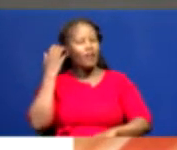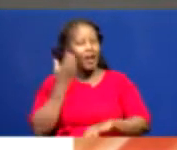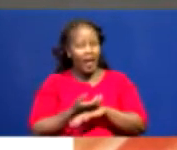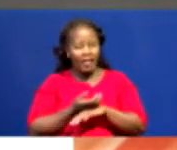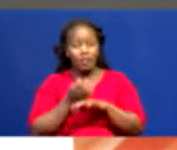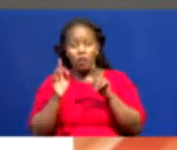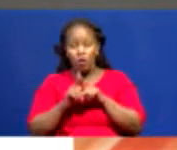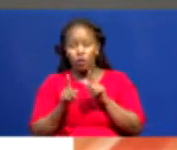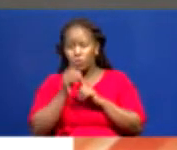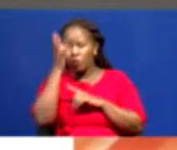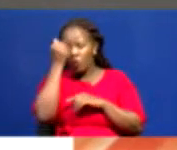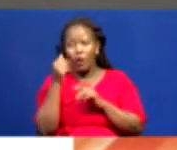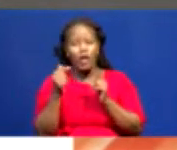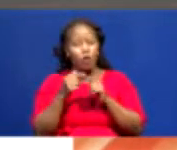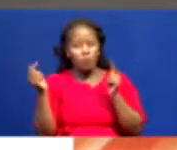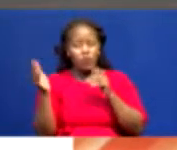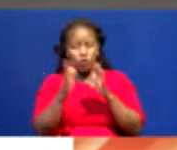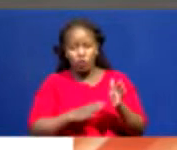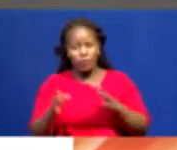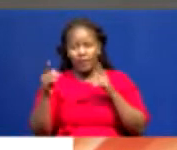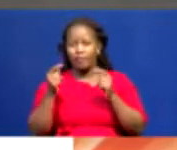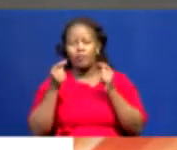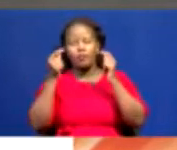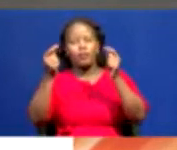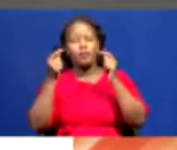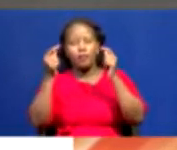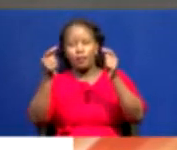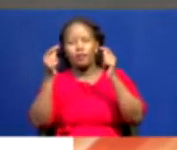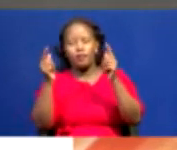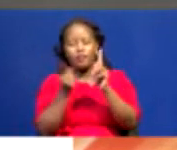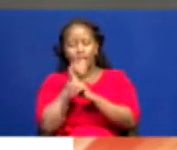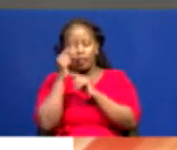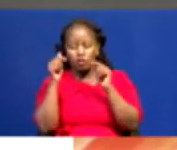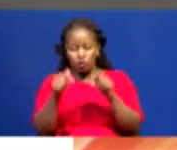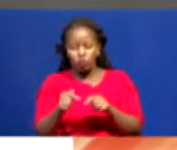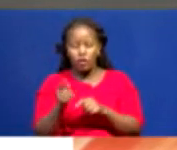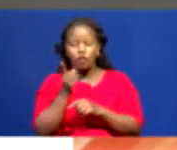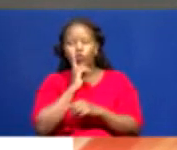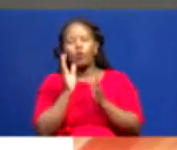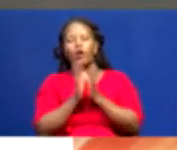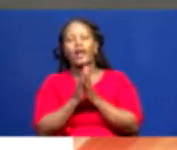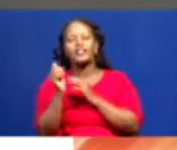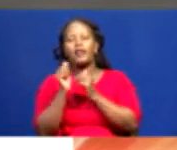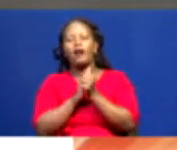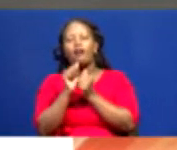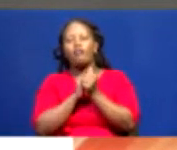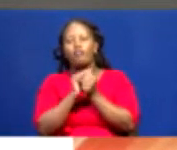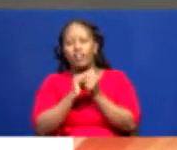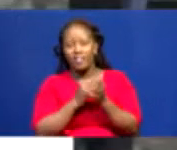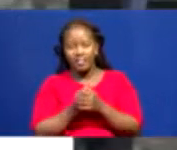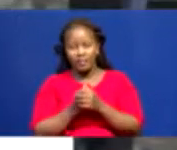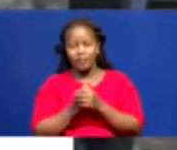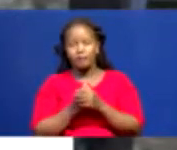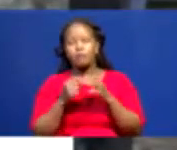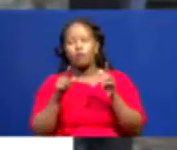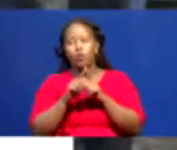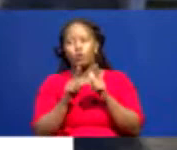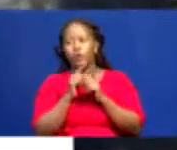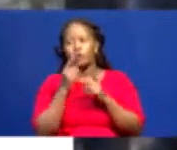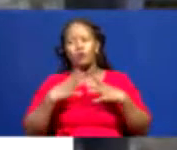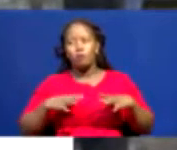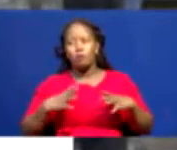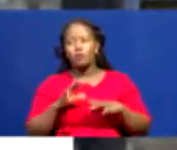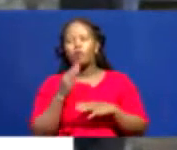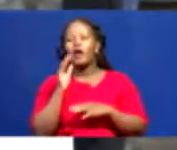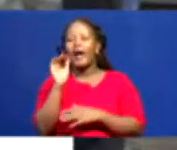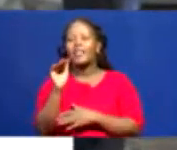the opposition-led demonstrations slated for today, tomorrow, and Friday. Addressing the press, the irate residents urged the